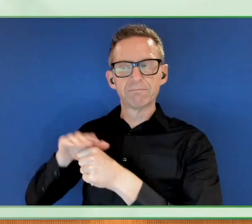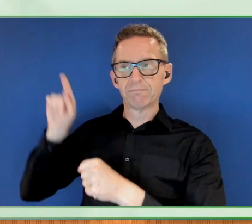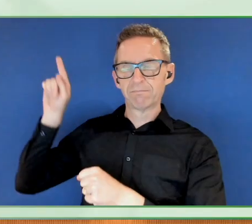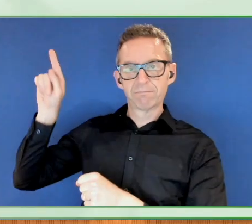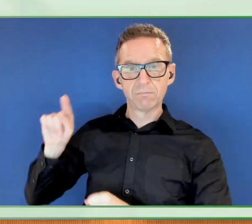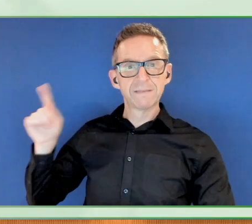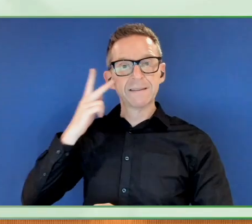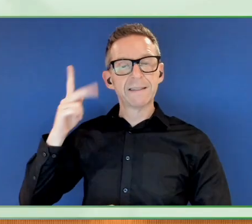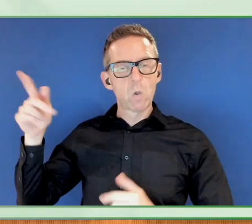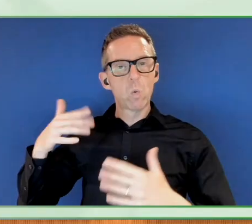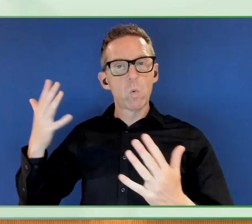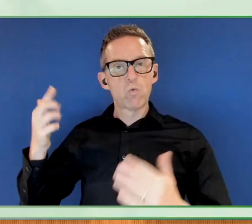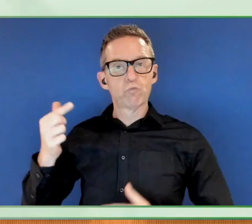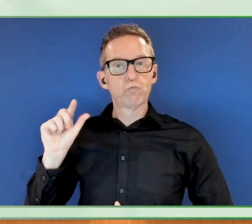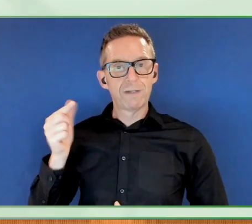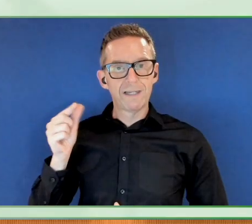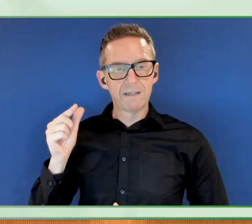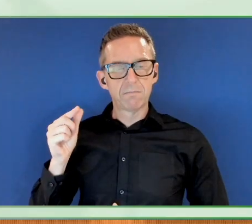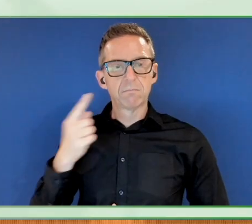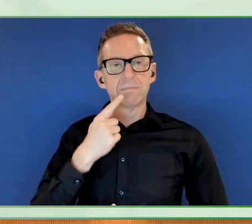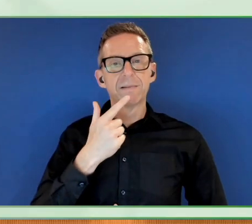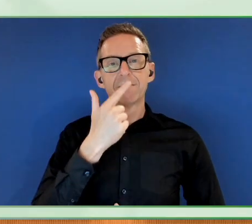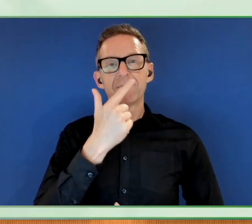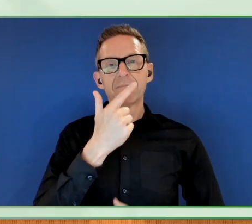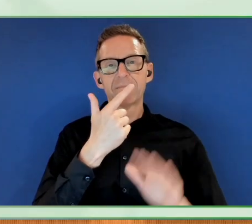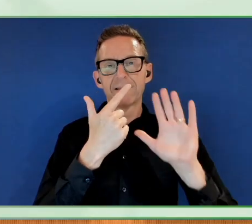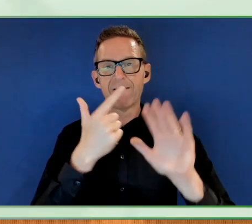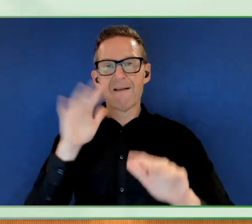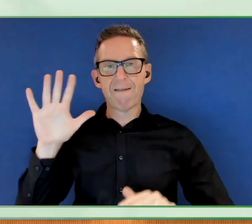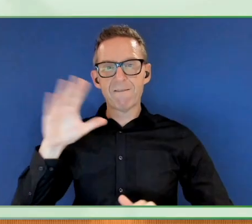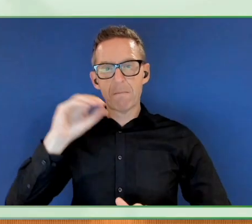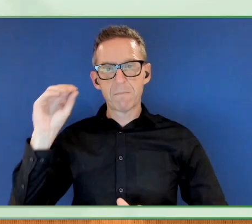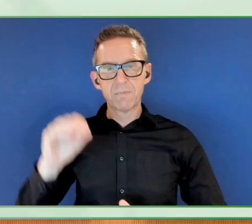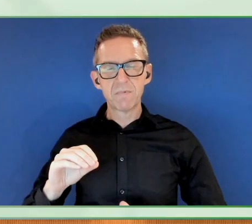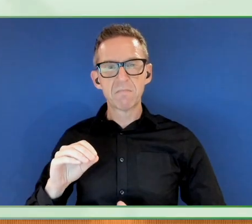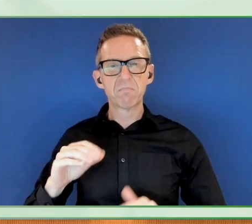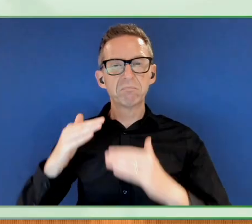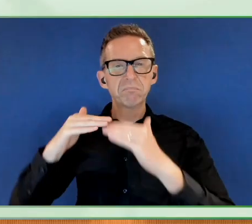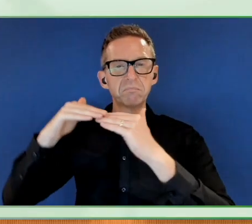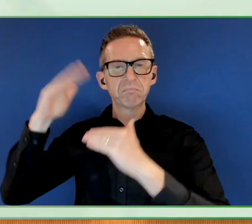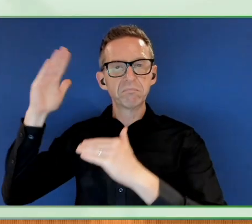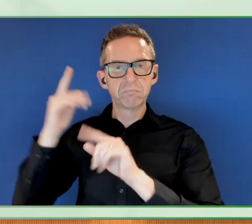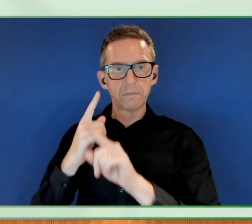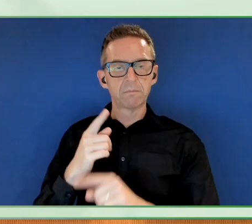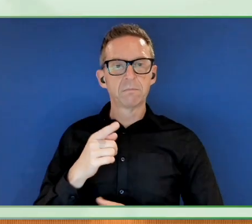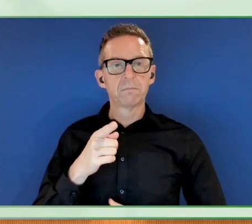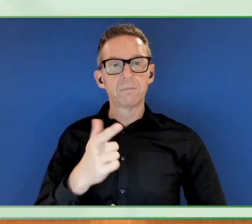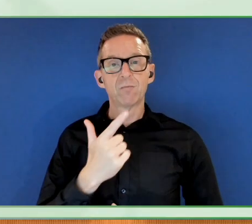75 to 100% compliance. Only a few red spots, which means 0